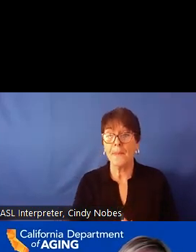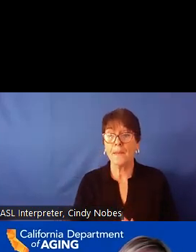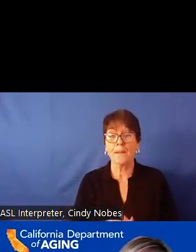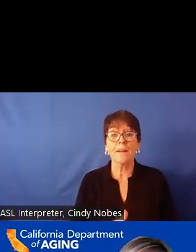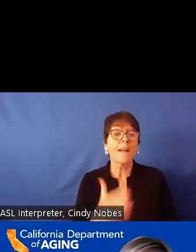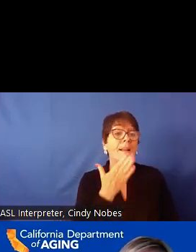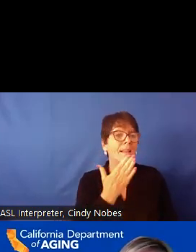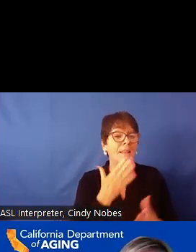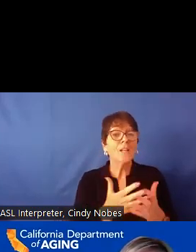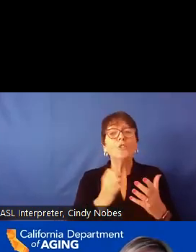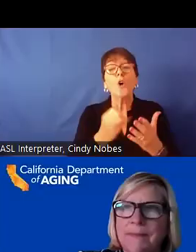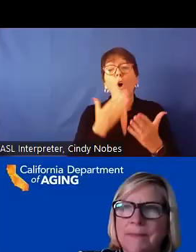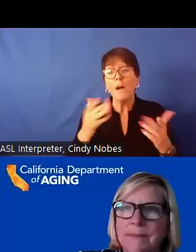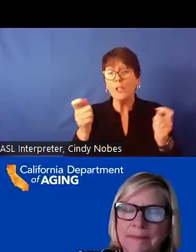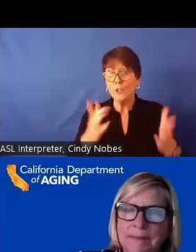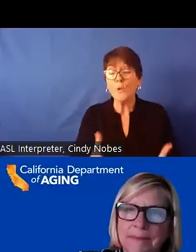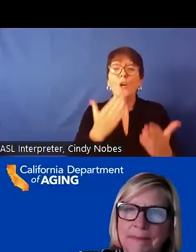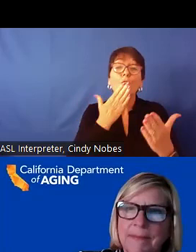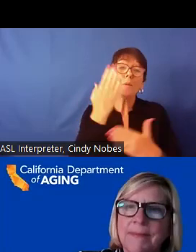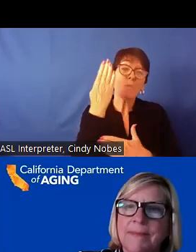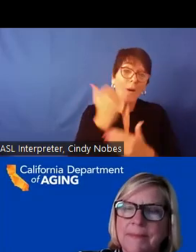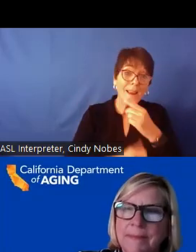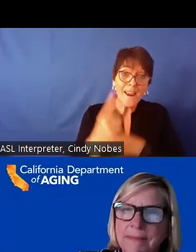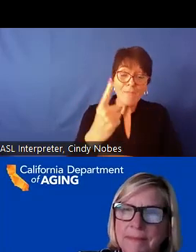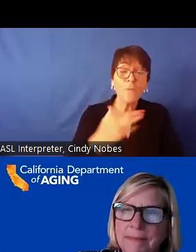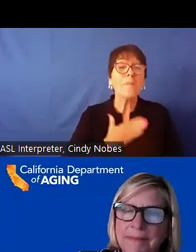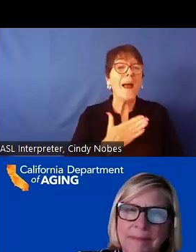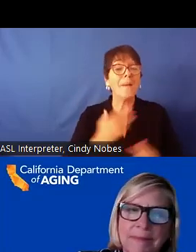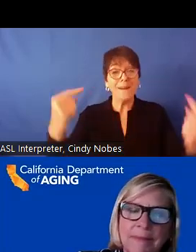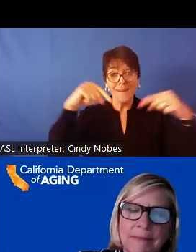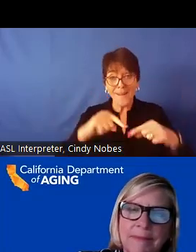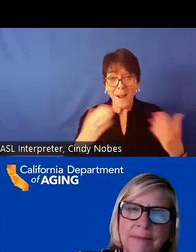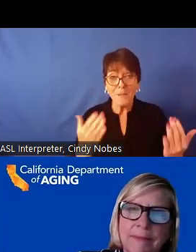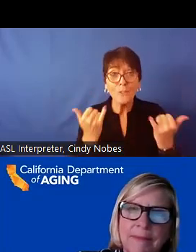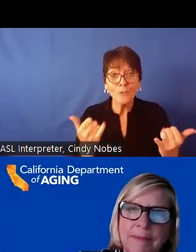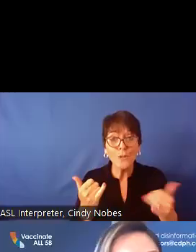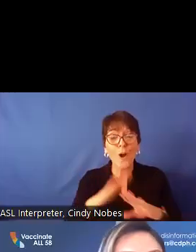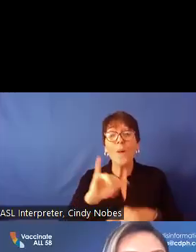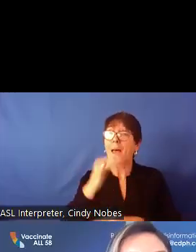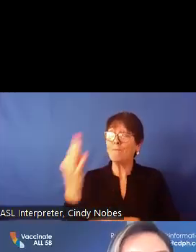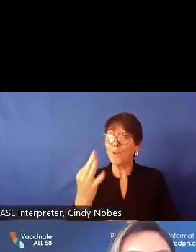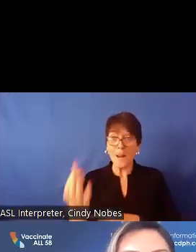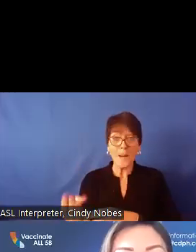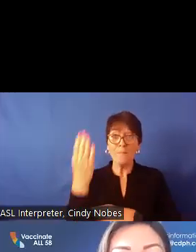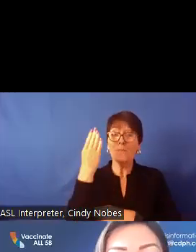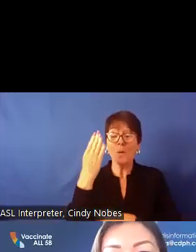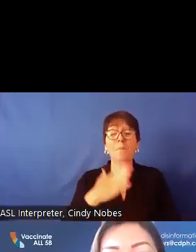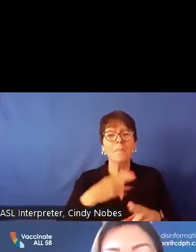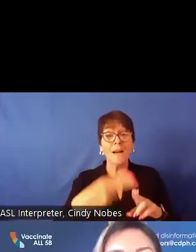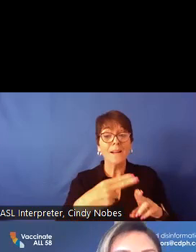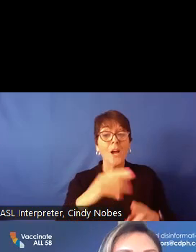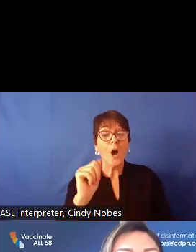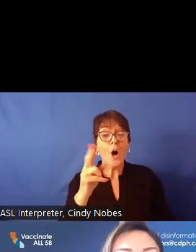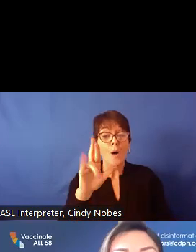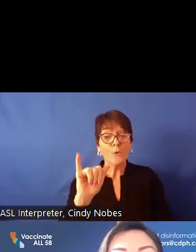Thank you so much, Director. Good morning, everyone. So happy to be here with all of you on this Friday morning. My name is Aubrey